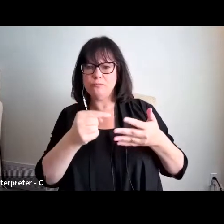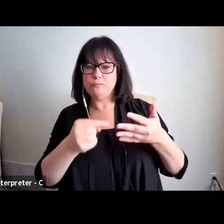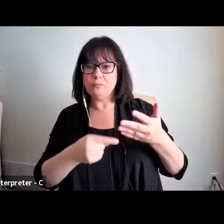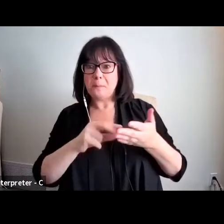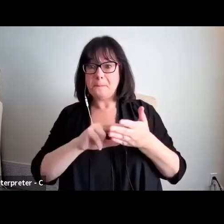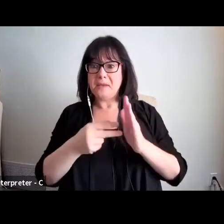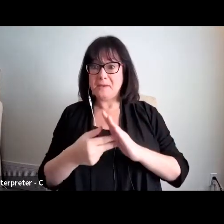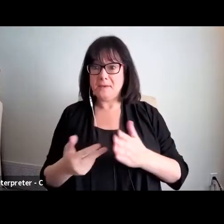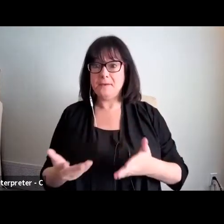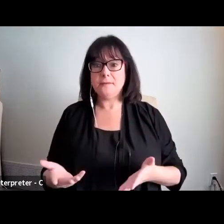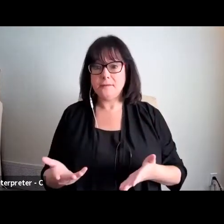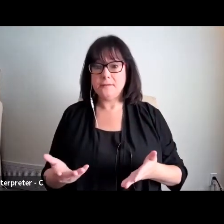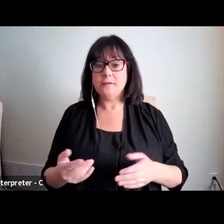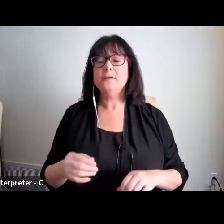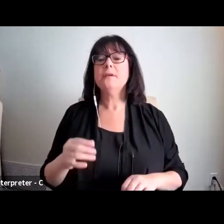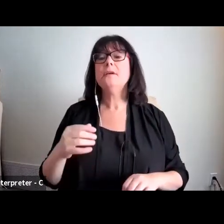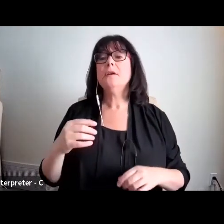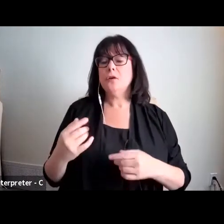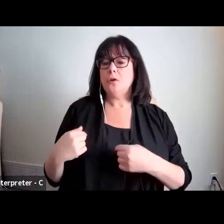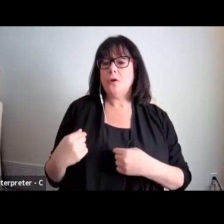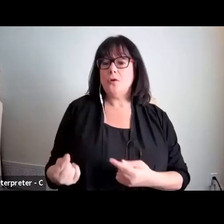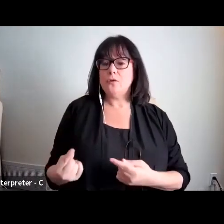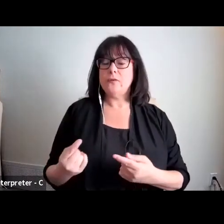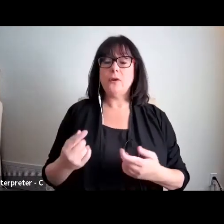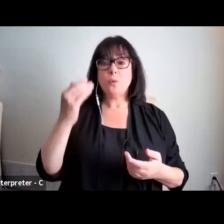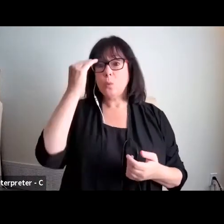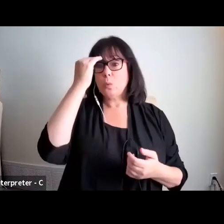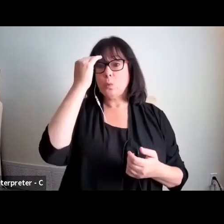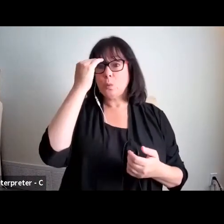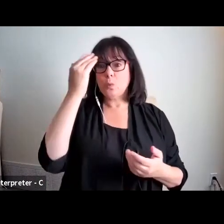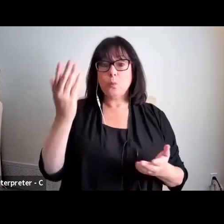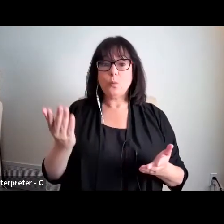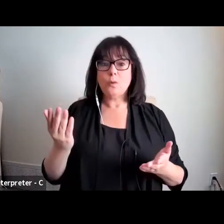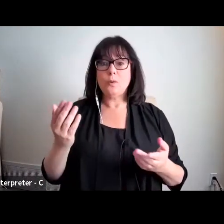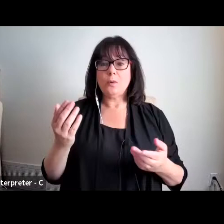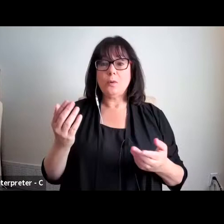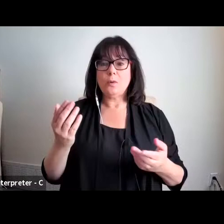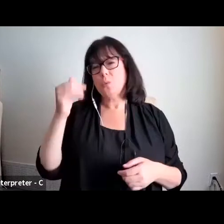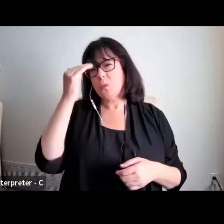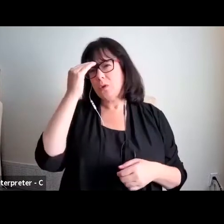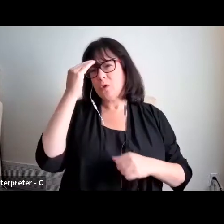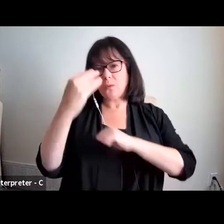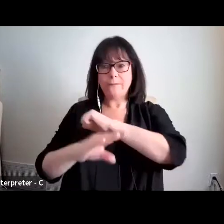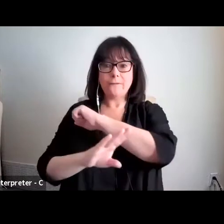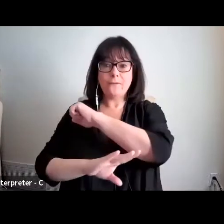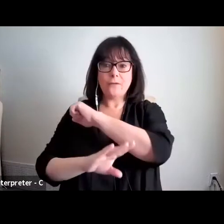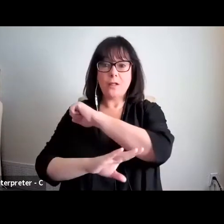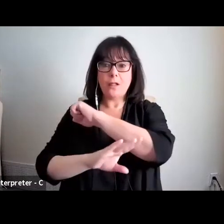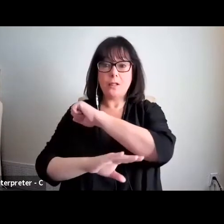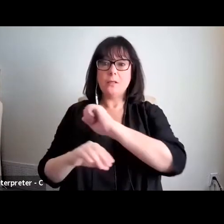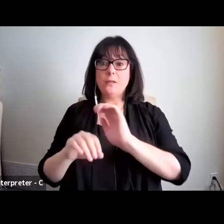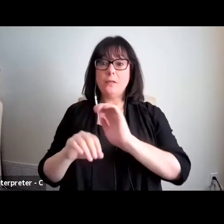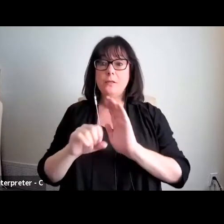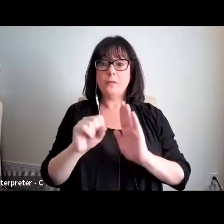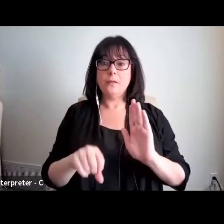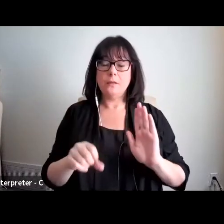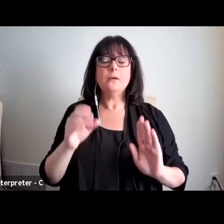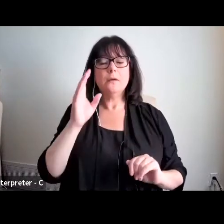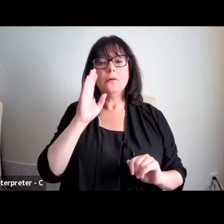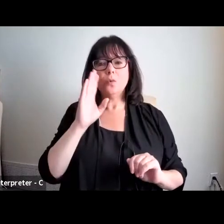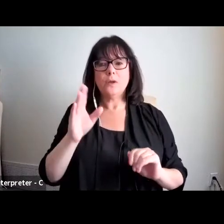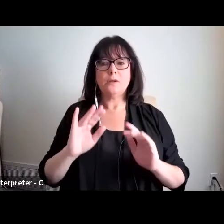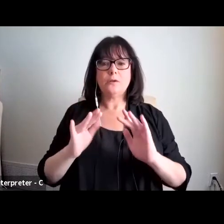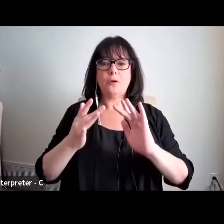far. I think most of us are aware that the fall term is going to be delivered primarily through online